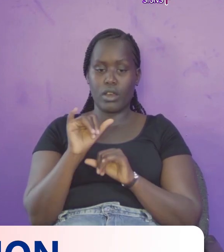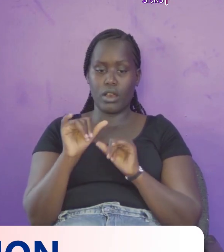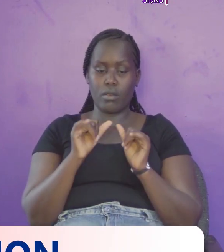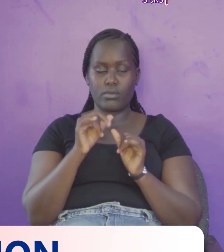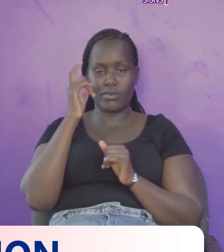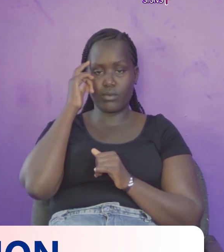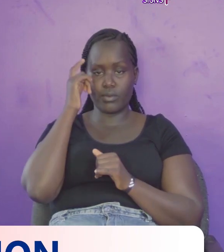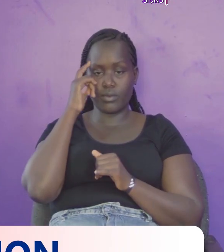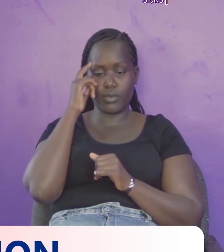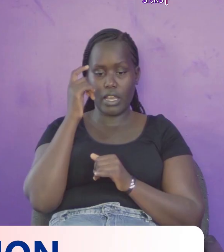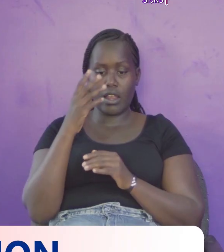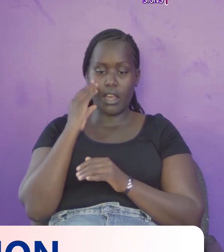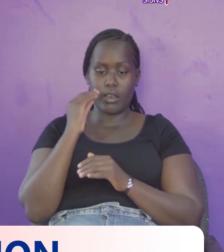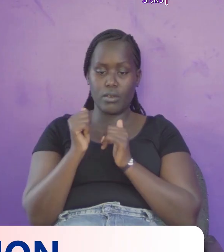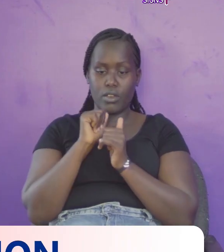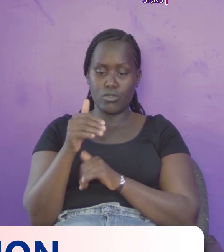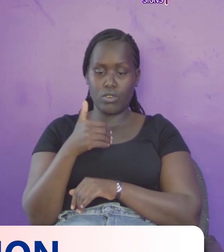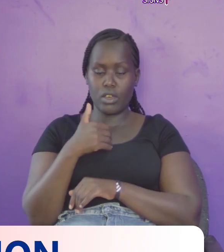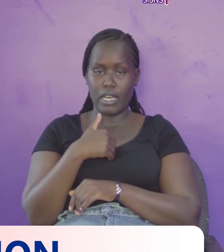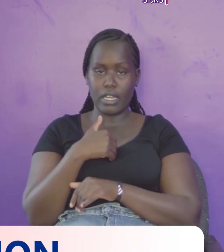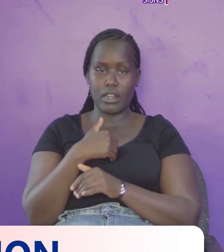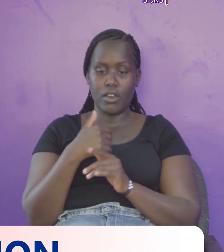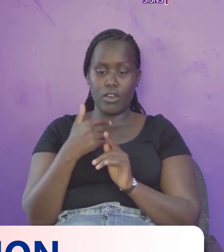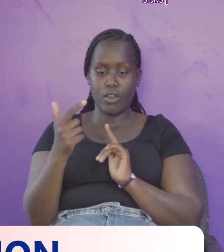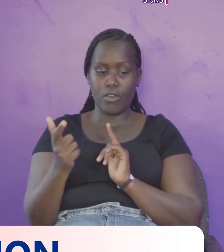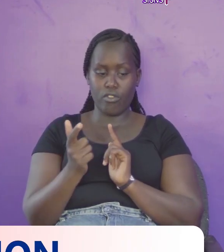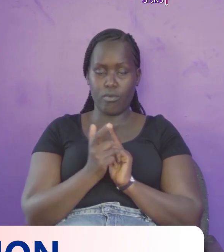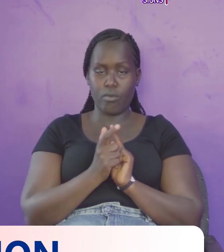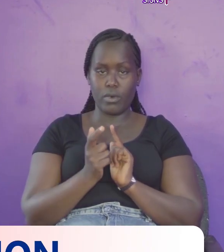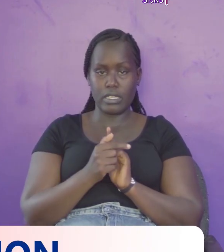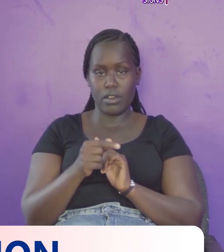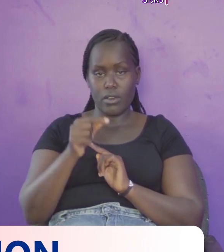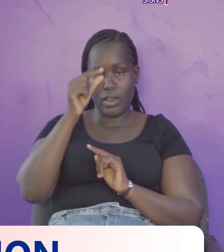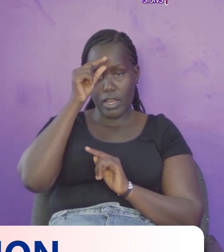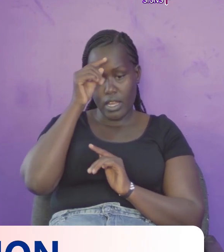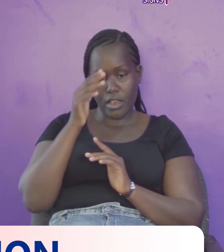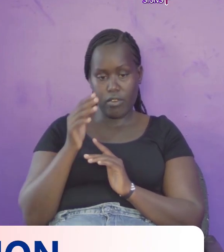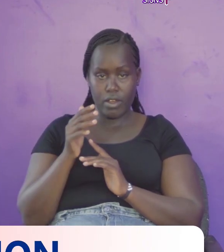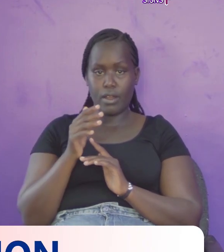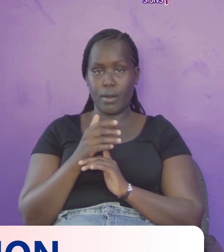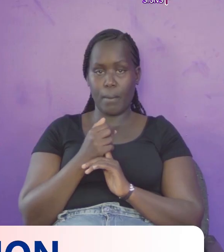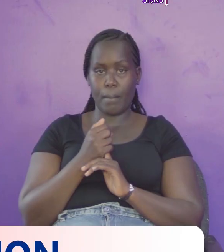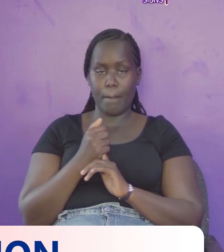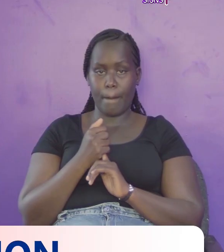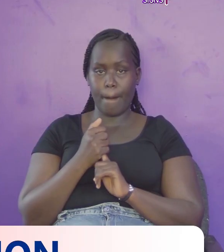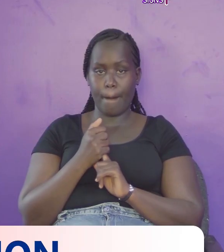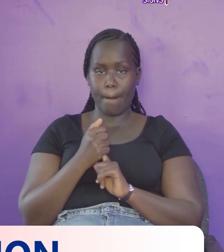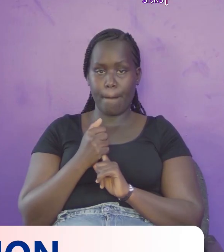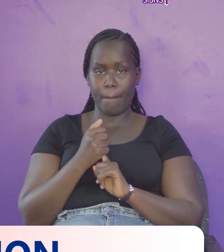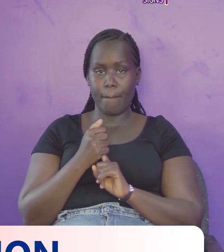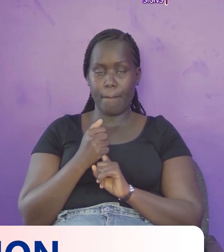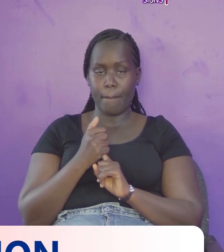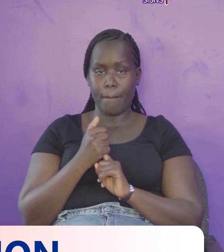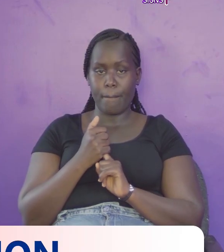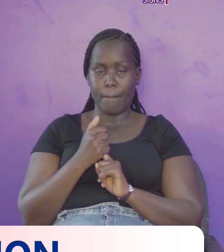had. Yeah. Umekutana na governor, but the people surrounding the governor will not let